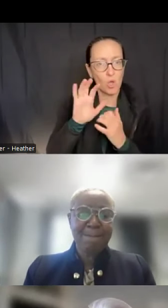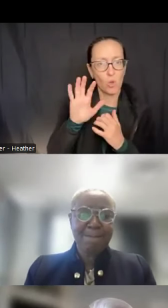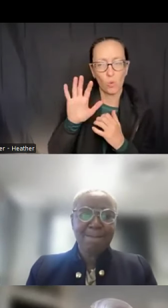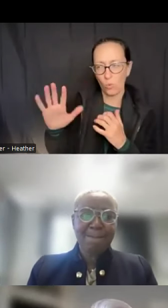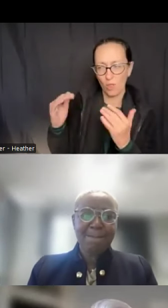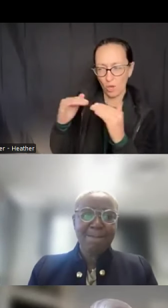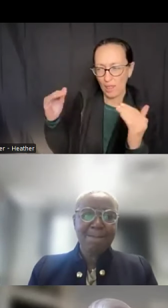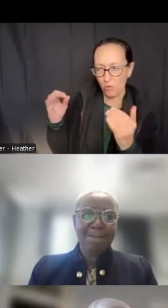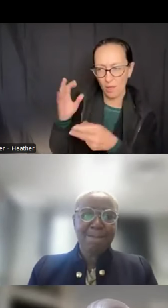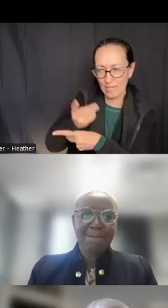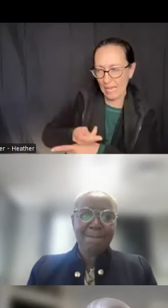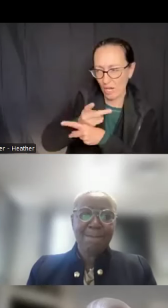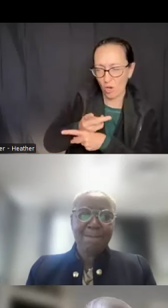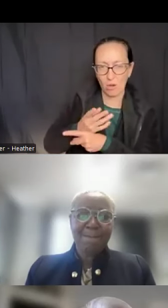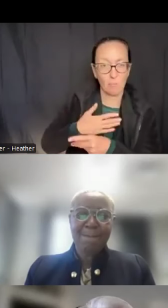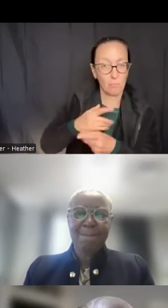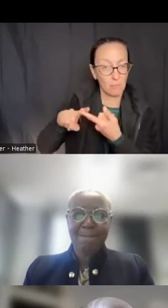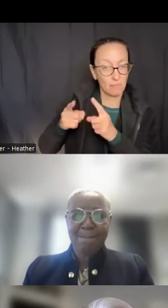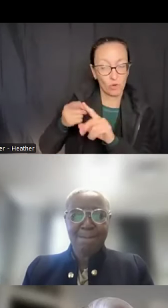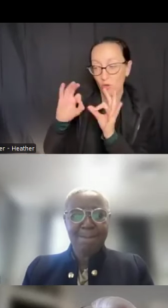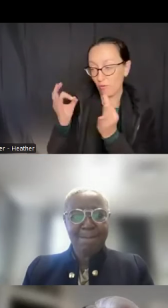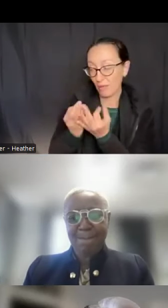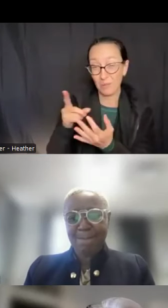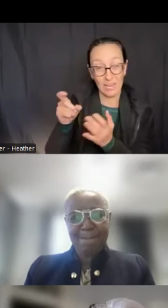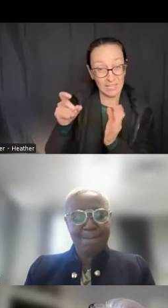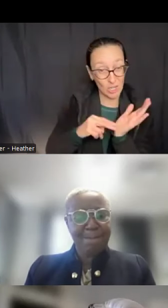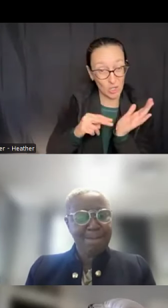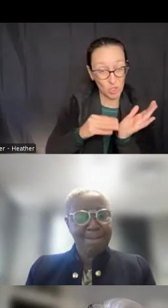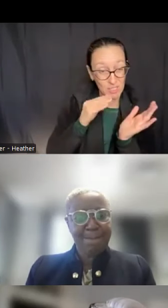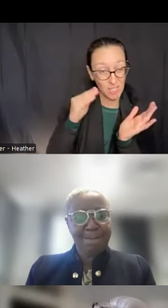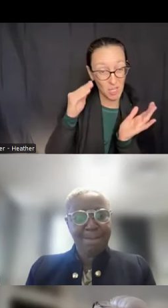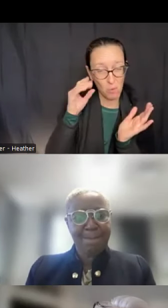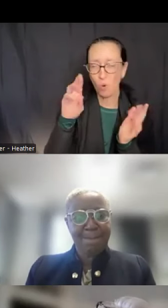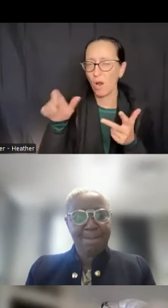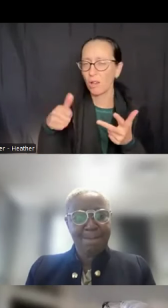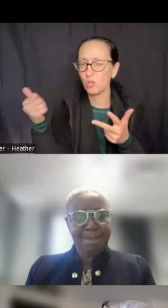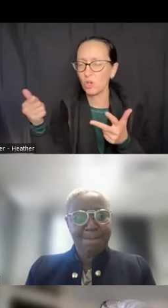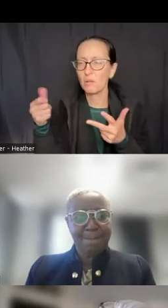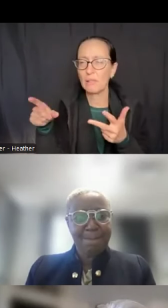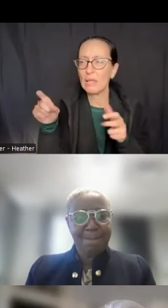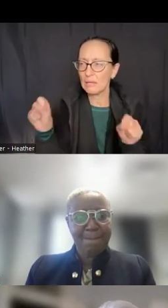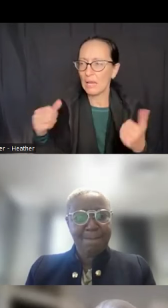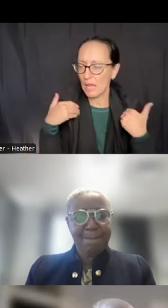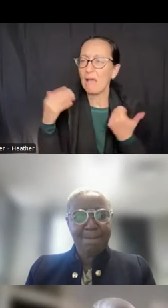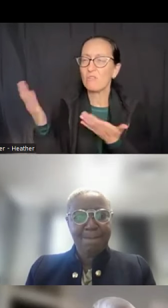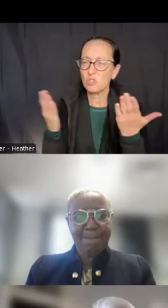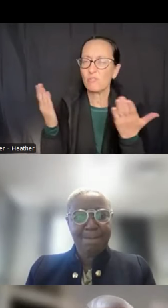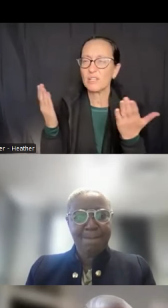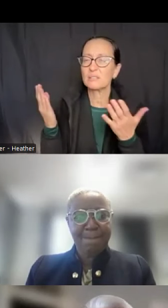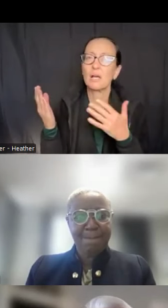as a friend. Do they need a nursing home setting? And are there alternatives to where they can receive services? For